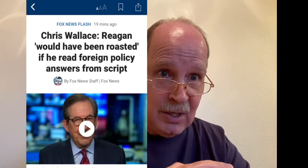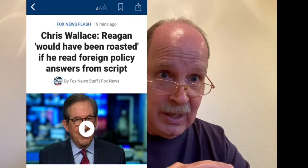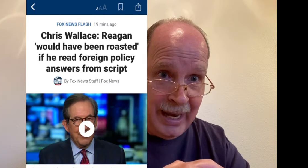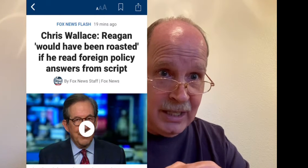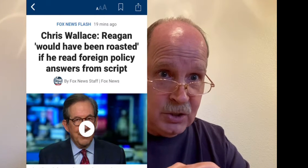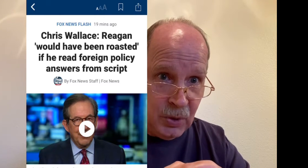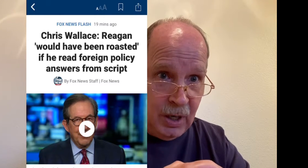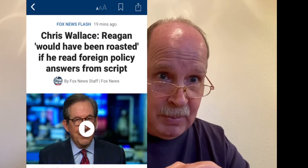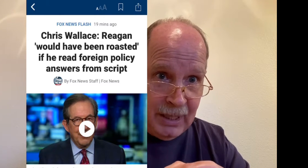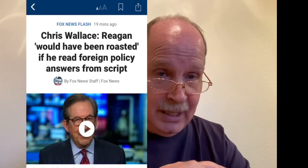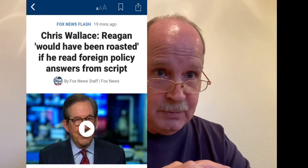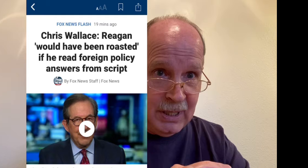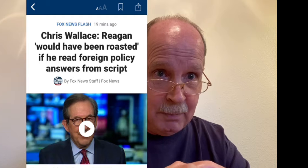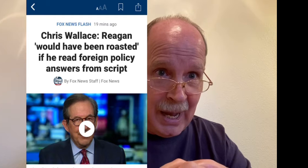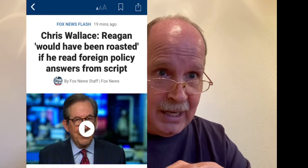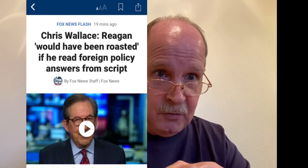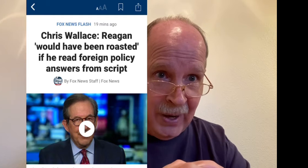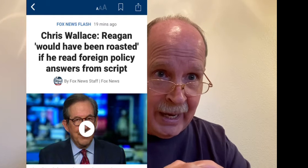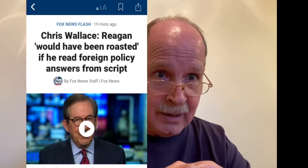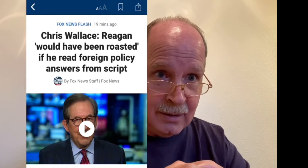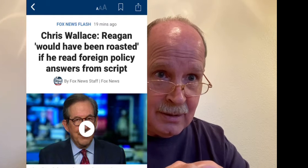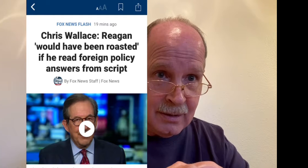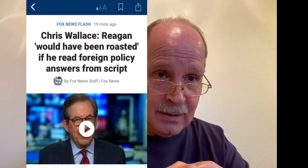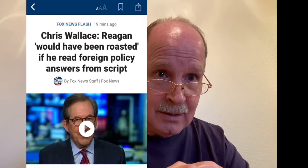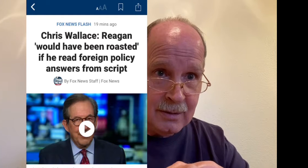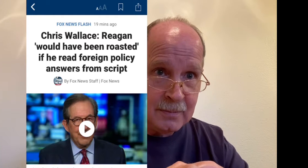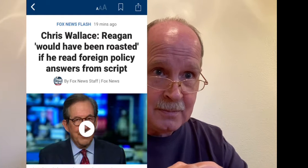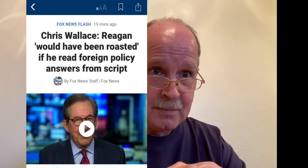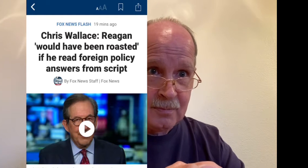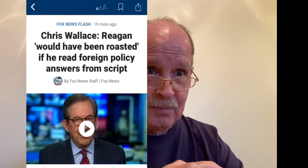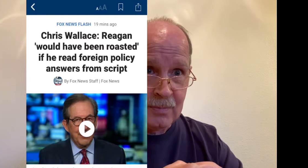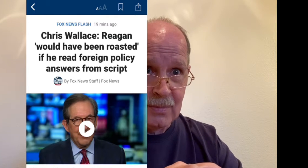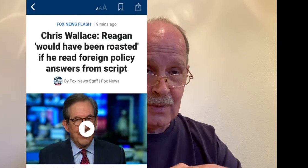Wallace hated Trump, and he's been a Biden fan.